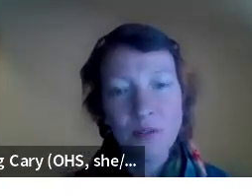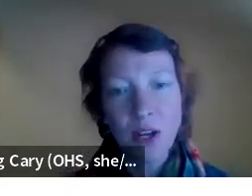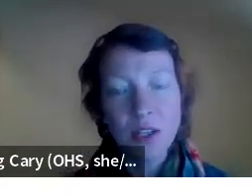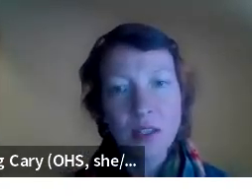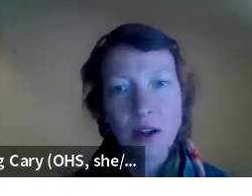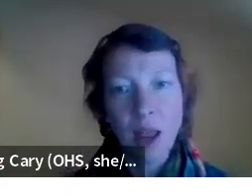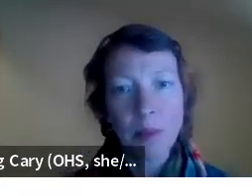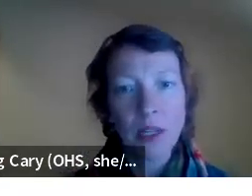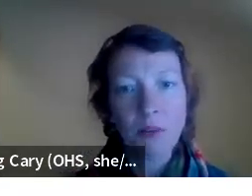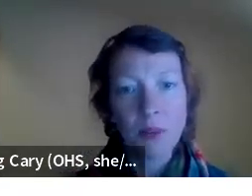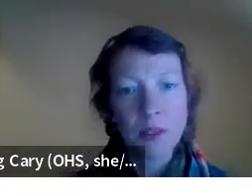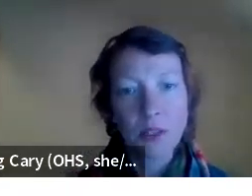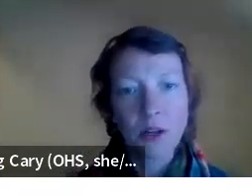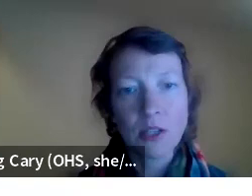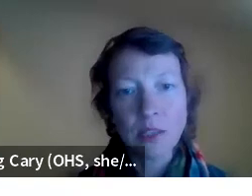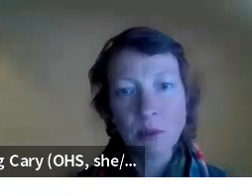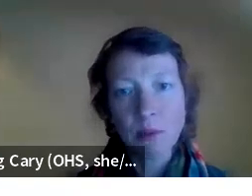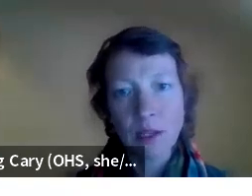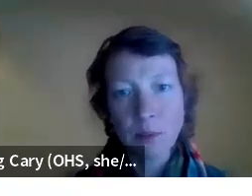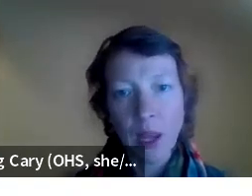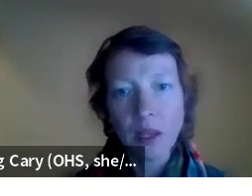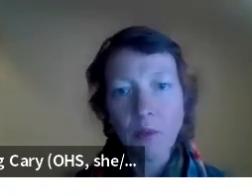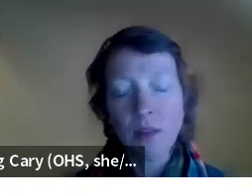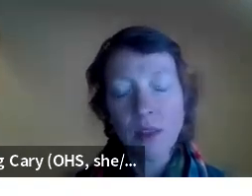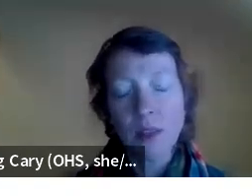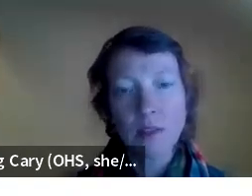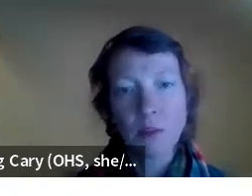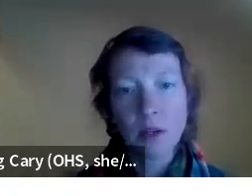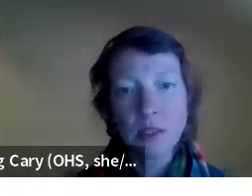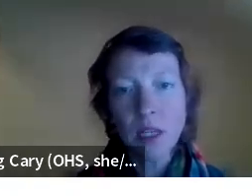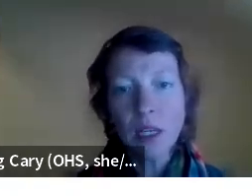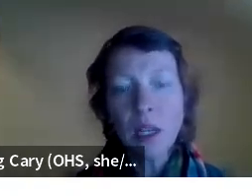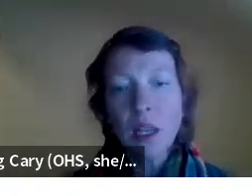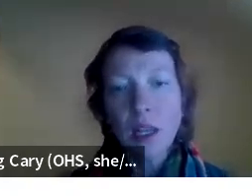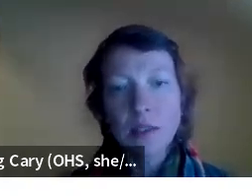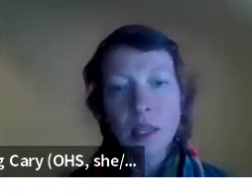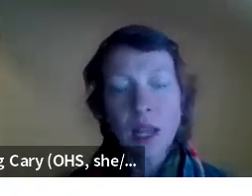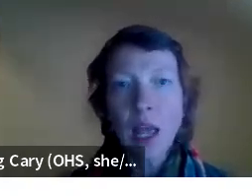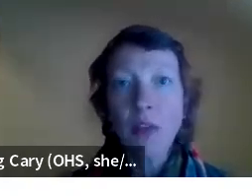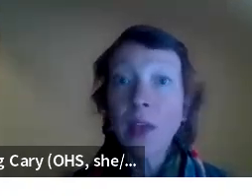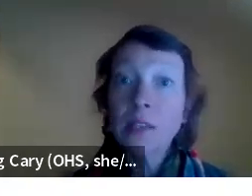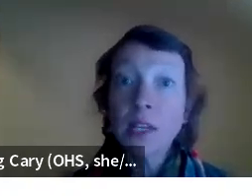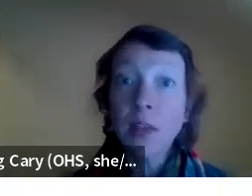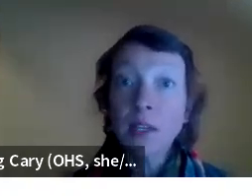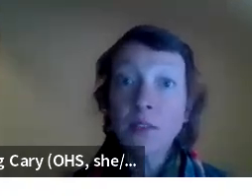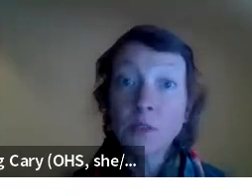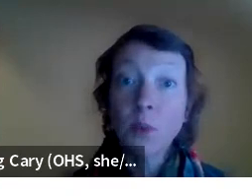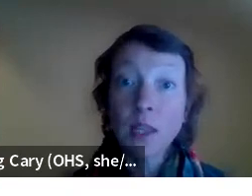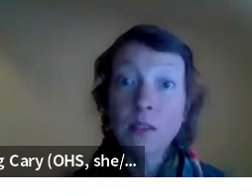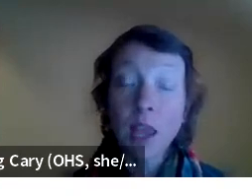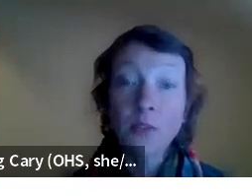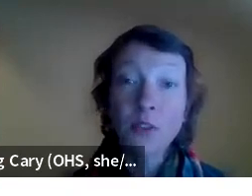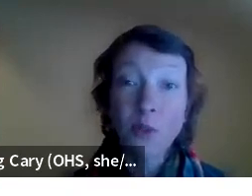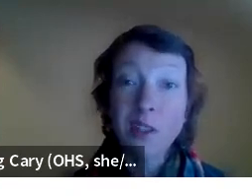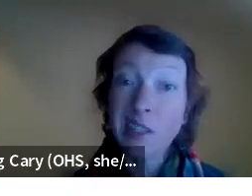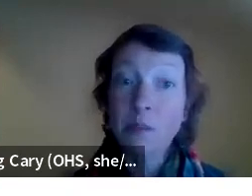breakthrough infections that are happening with this surge, as we would expect. And one of the things that we are seeing is that vaccine effectiveness